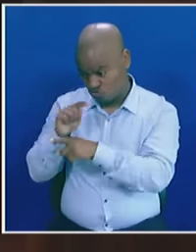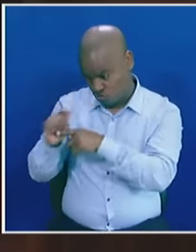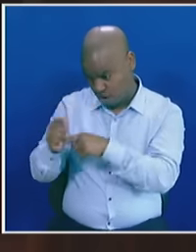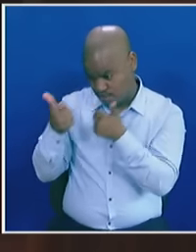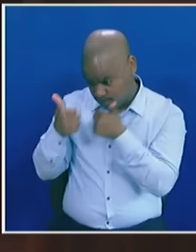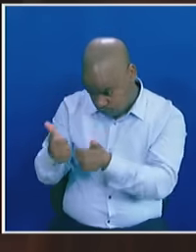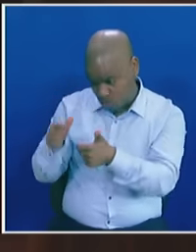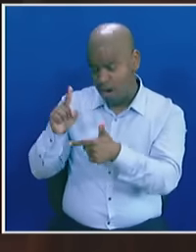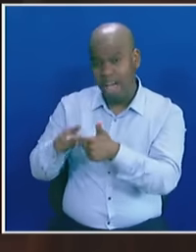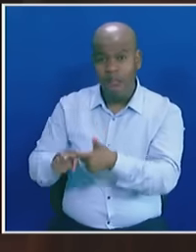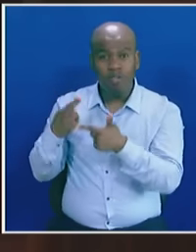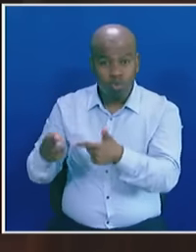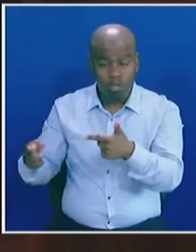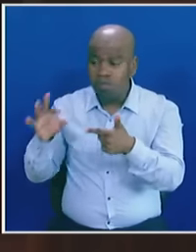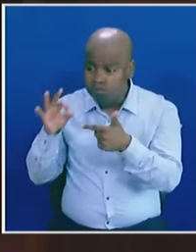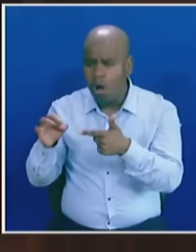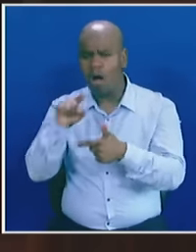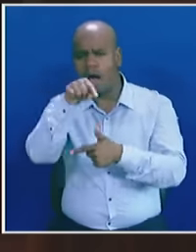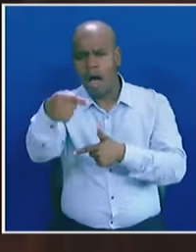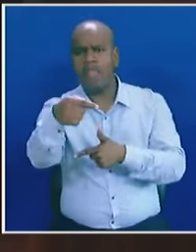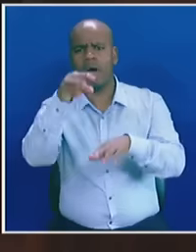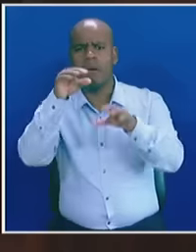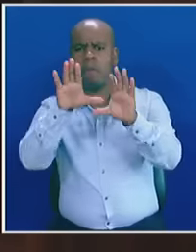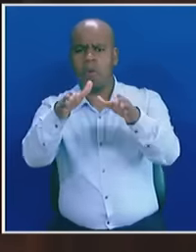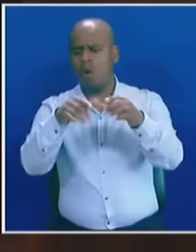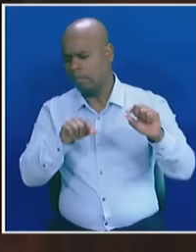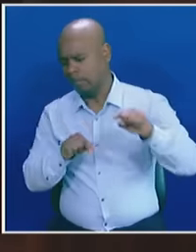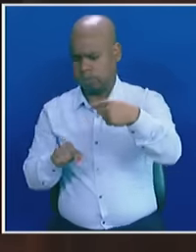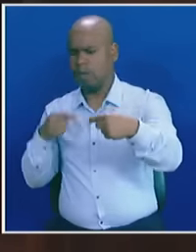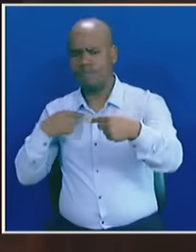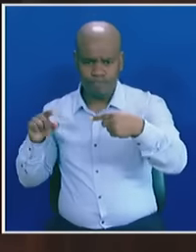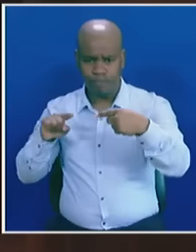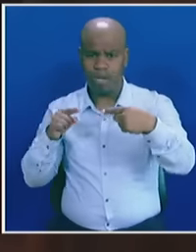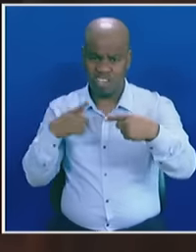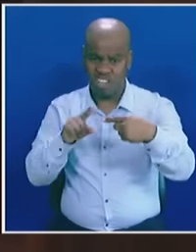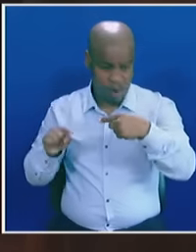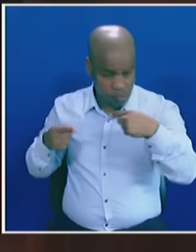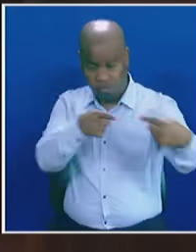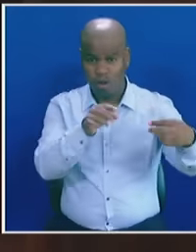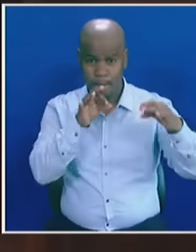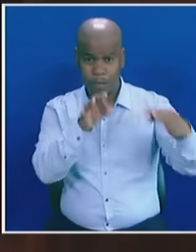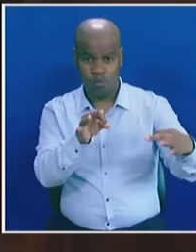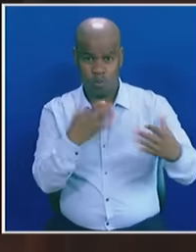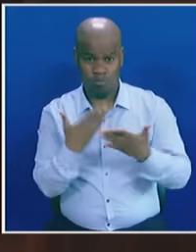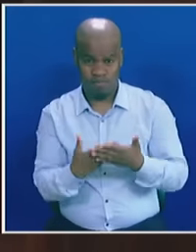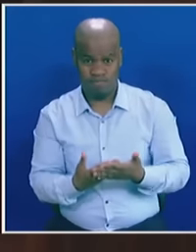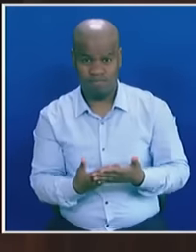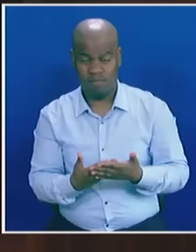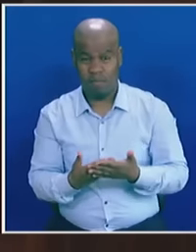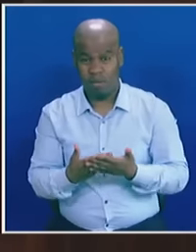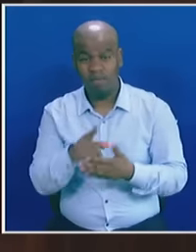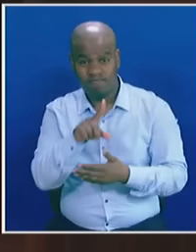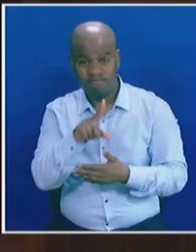to defeat our enemies in every corner of the battlefield, including with respect to the cyber